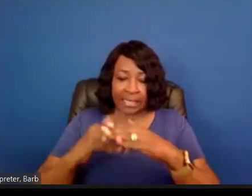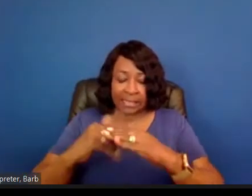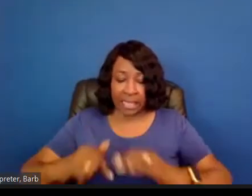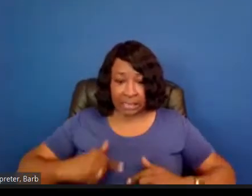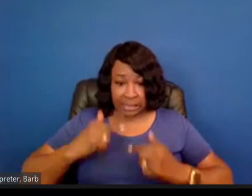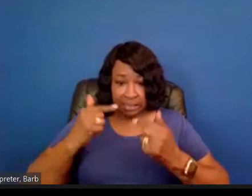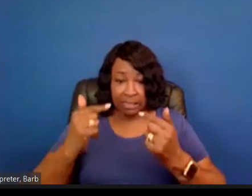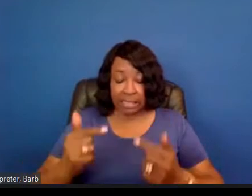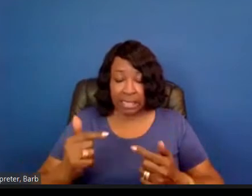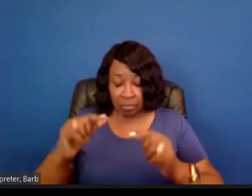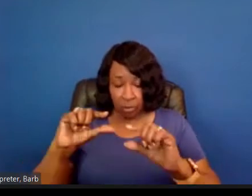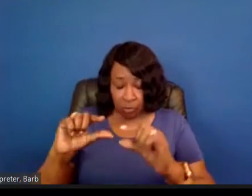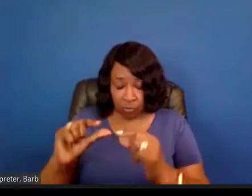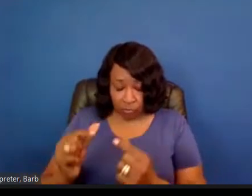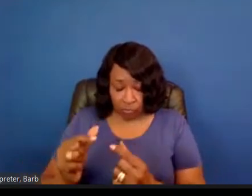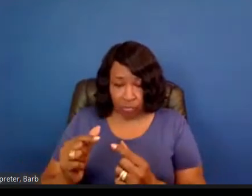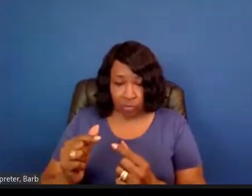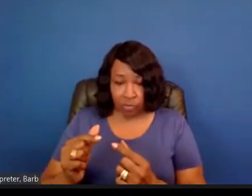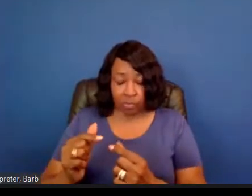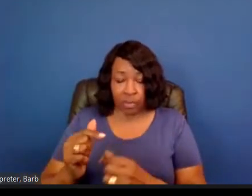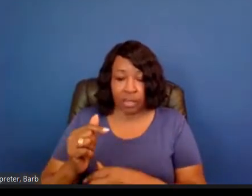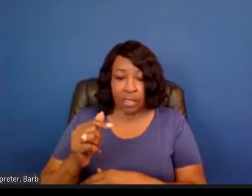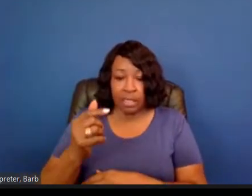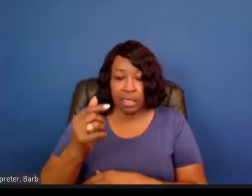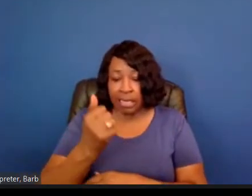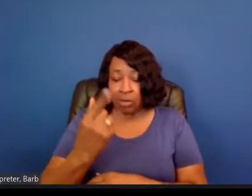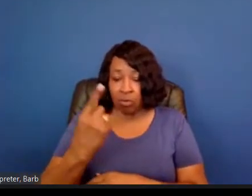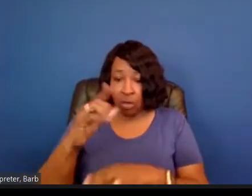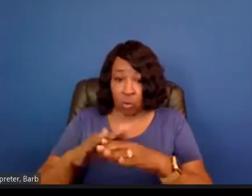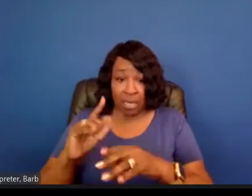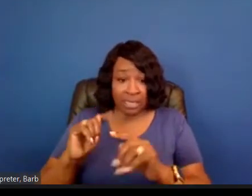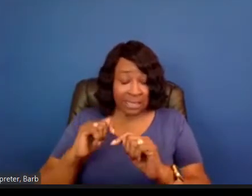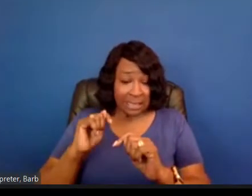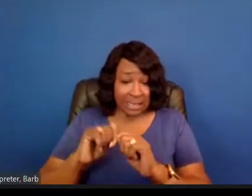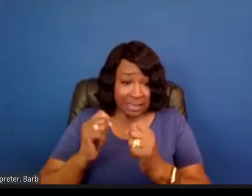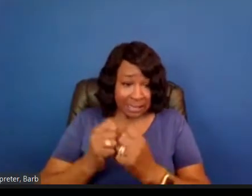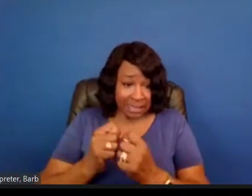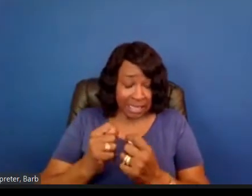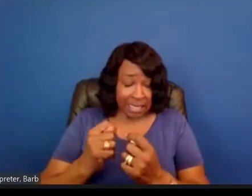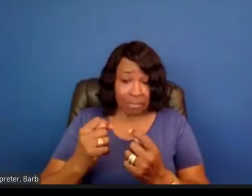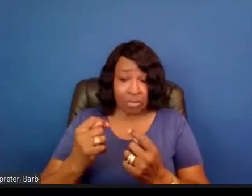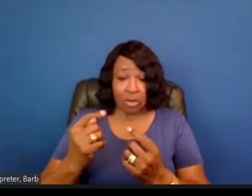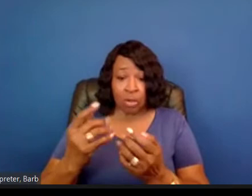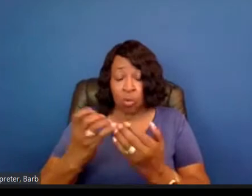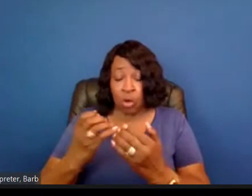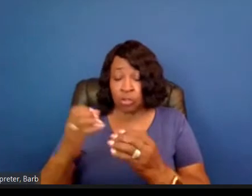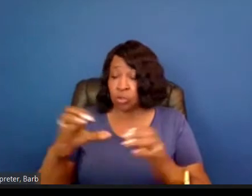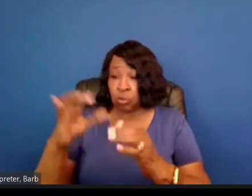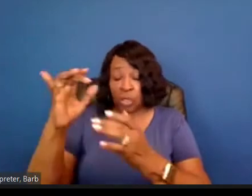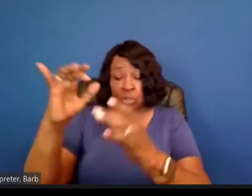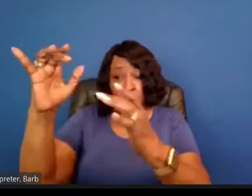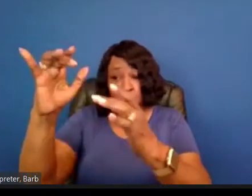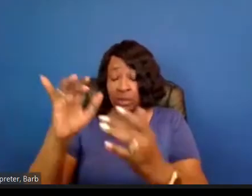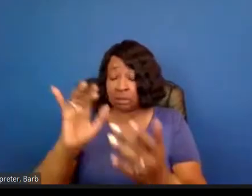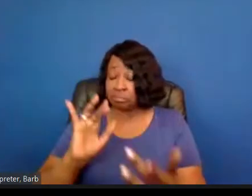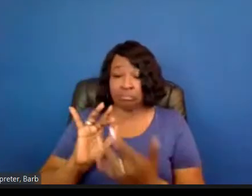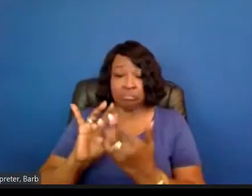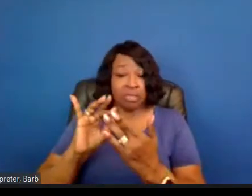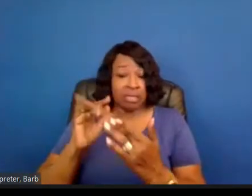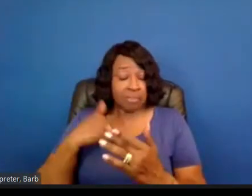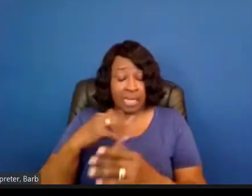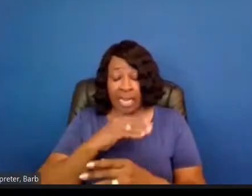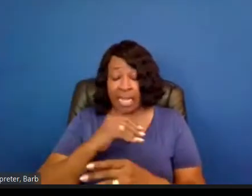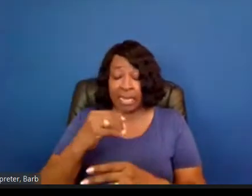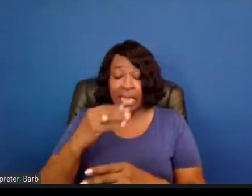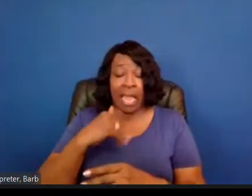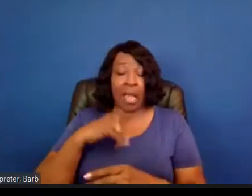Living group. So if anybody on the team or the committee wants to do a tour, just reach out, let me know, and I'll set that up for